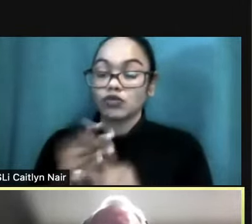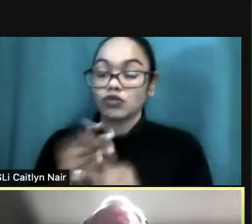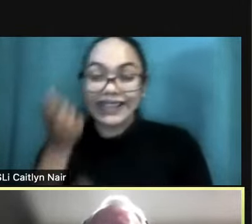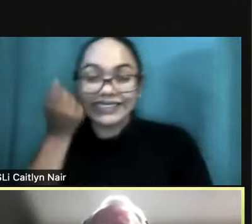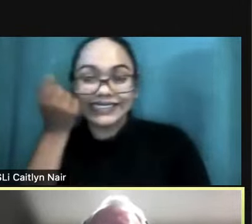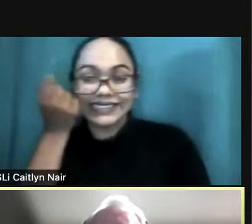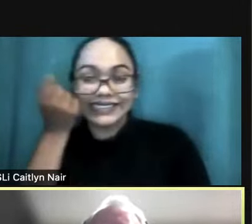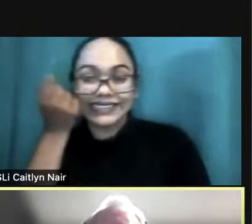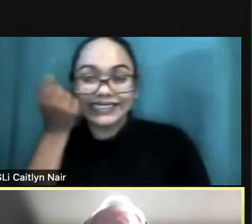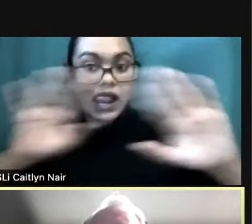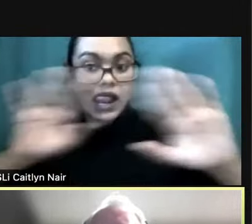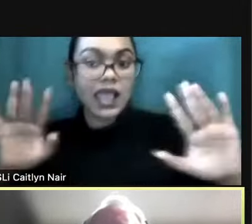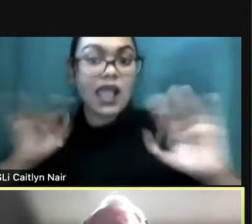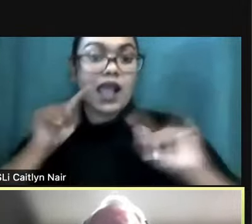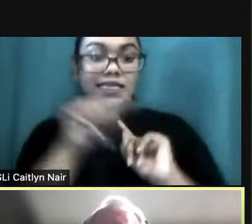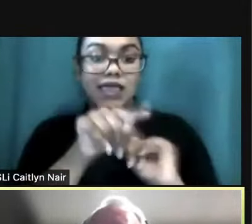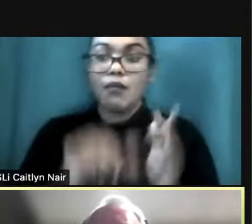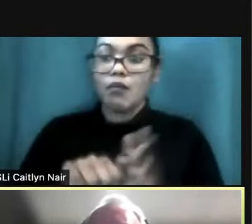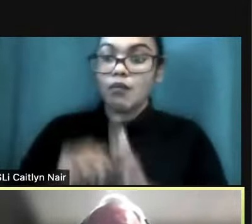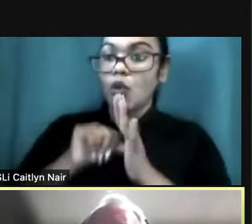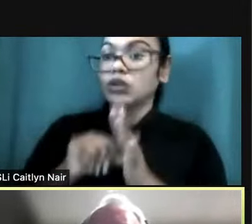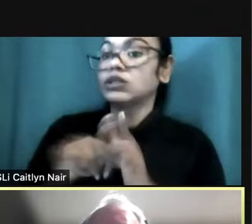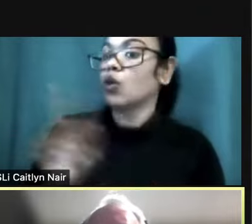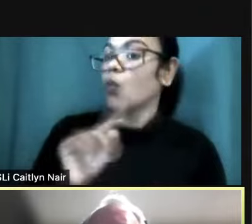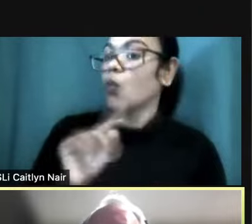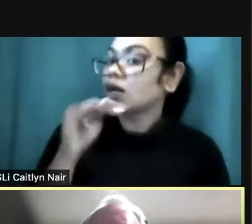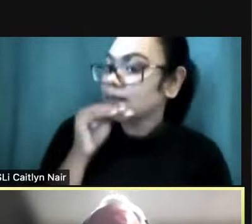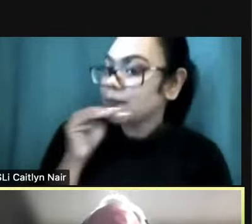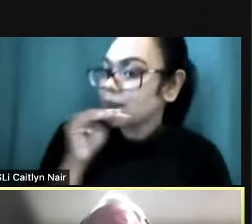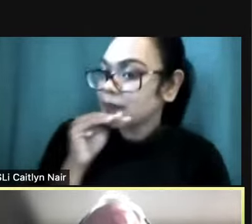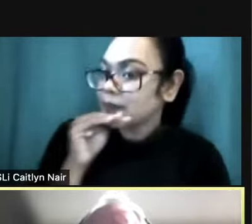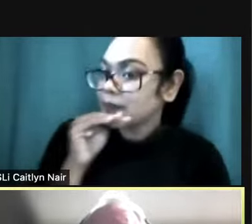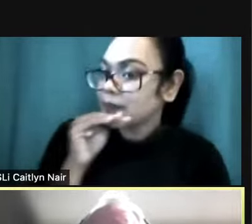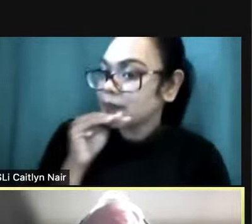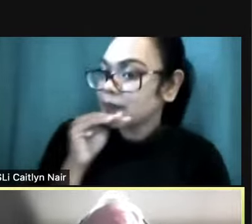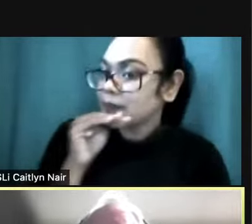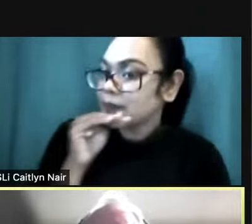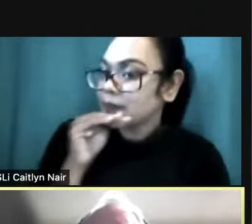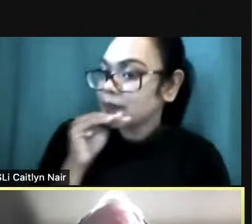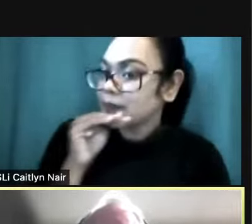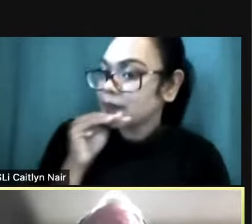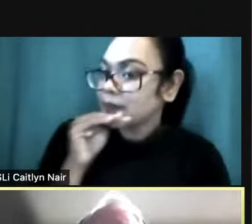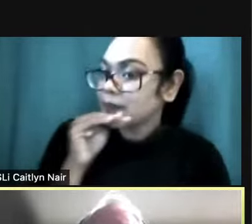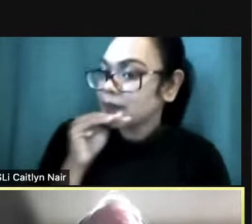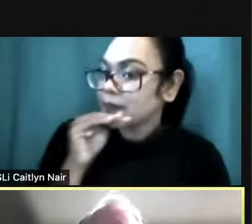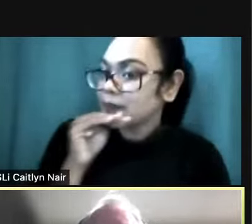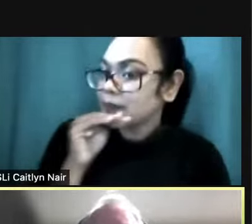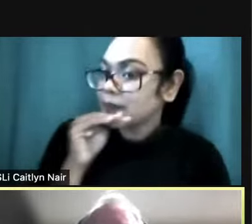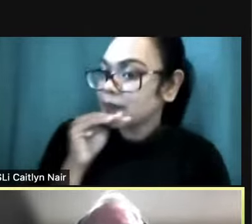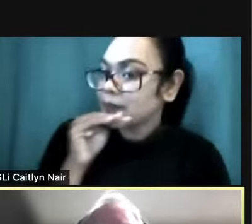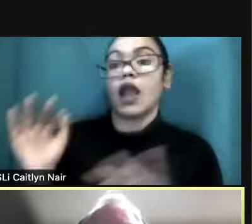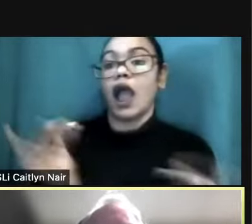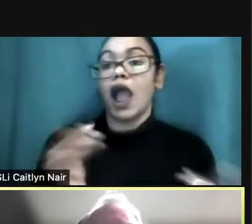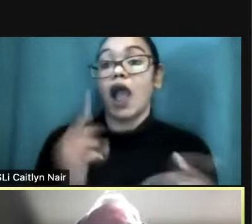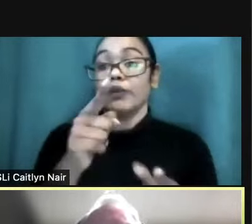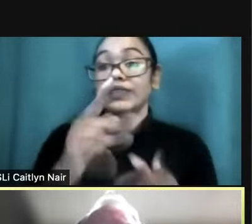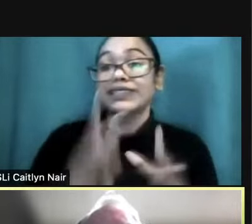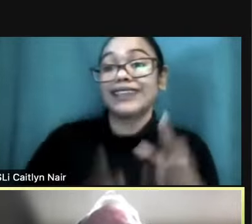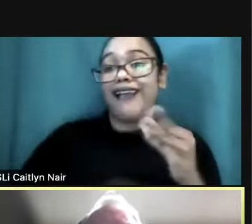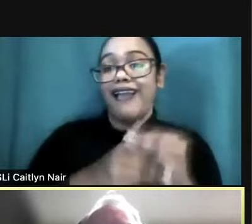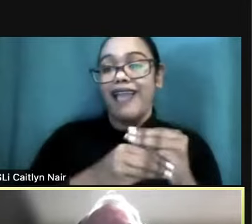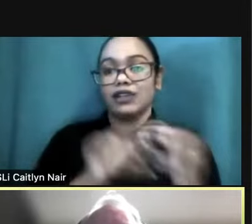of this variant and what it means for the response to this pandemic.